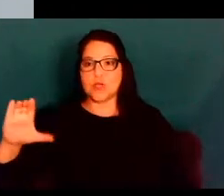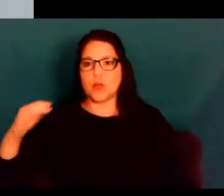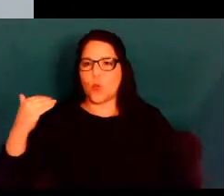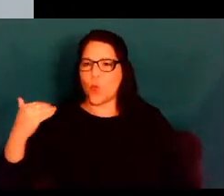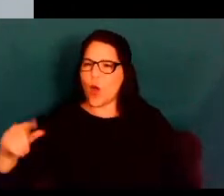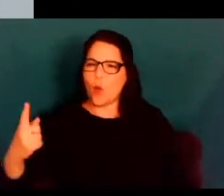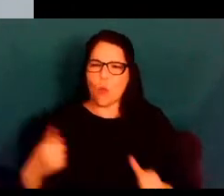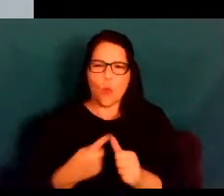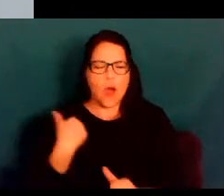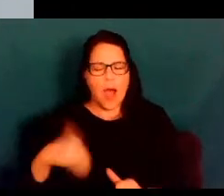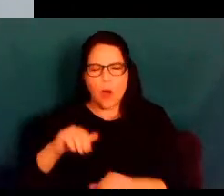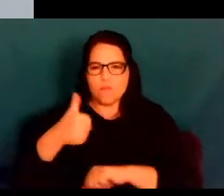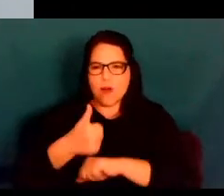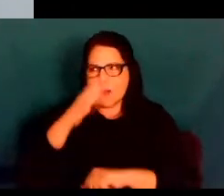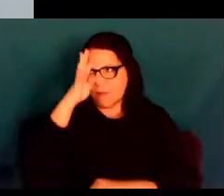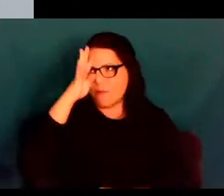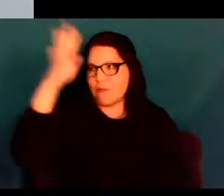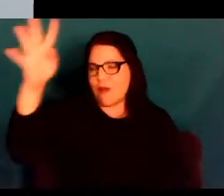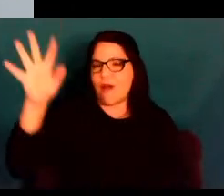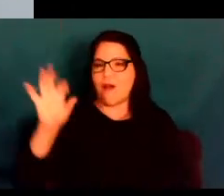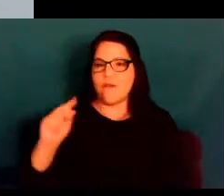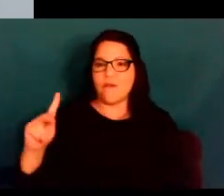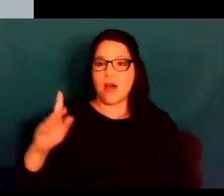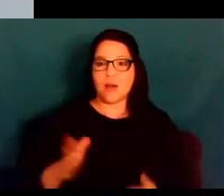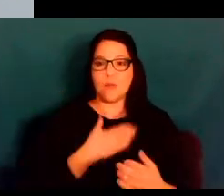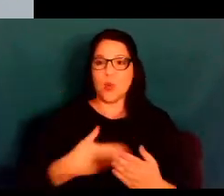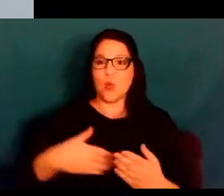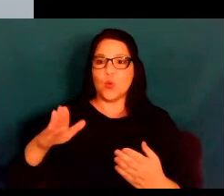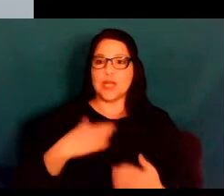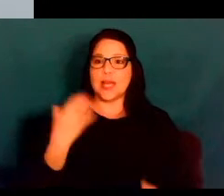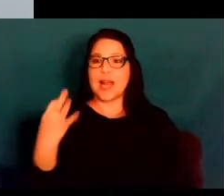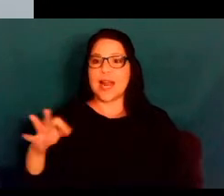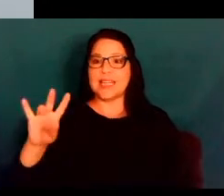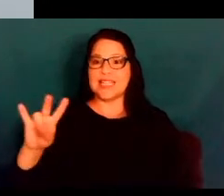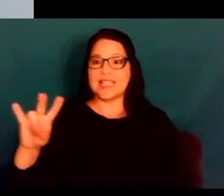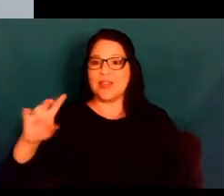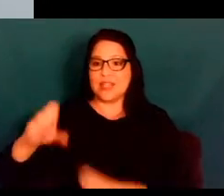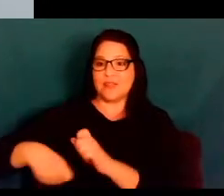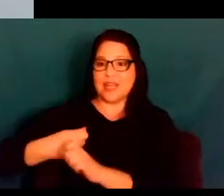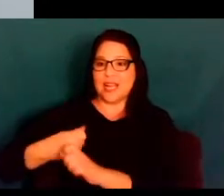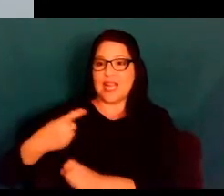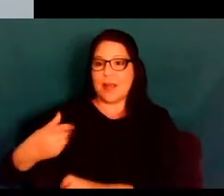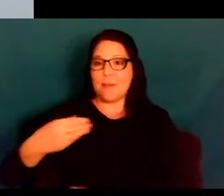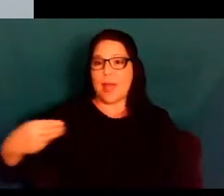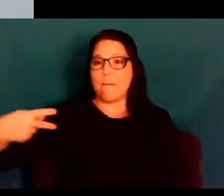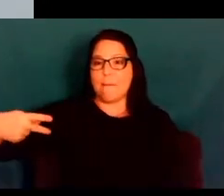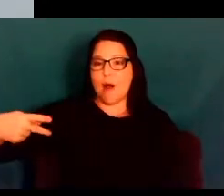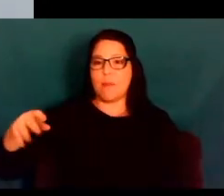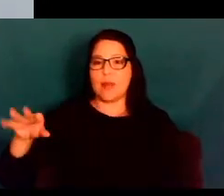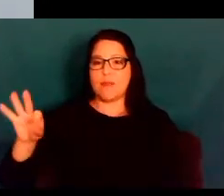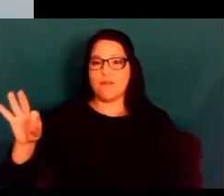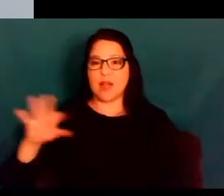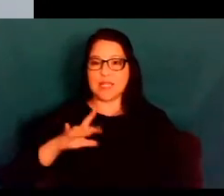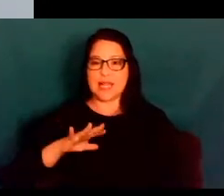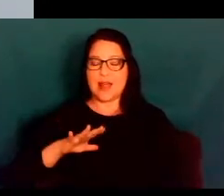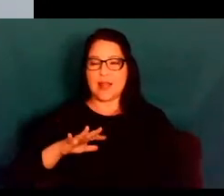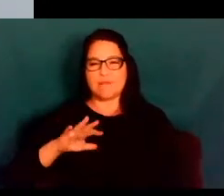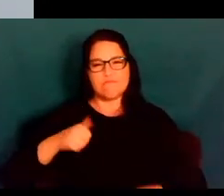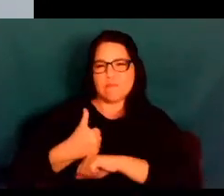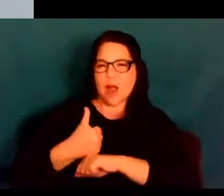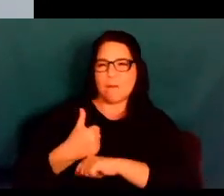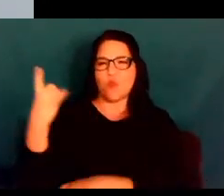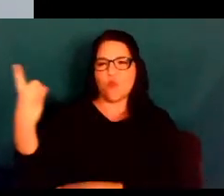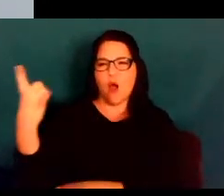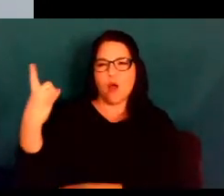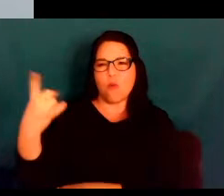foremost innovators of funk music, and in 1977, he and the Parliament Funkadelic were inducted into the Rock and Roll